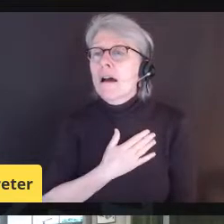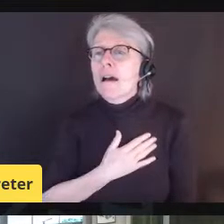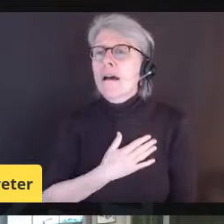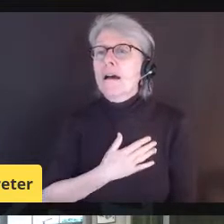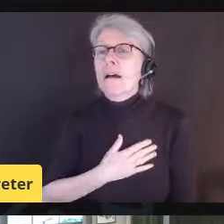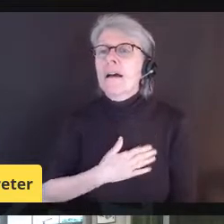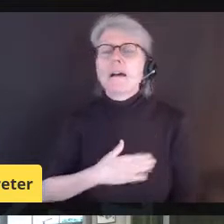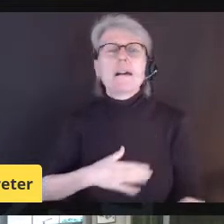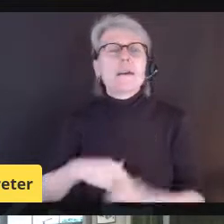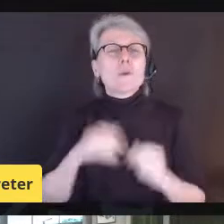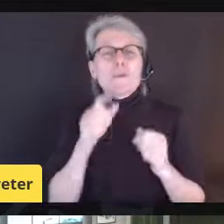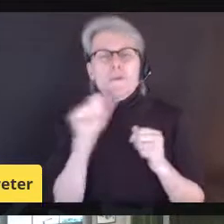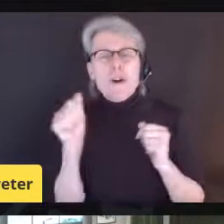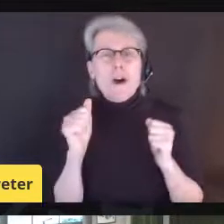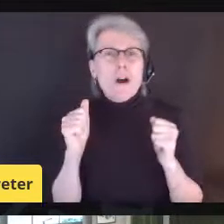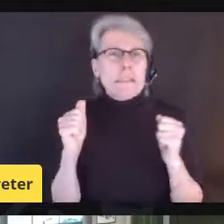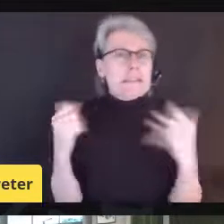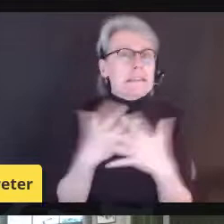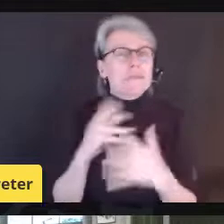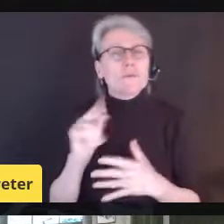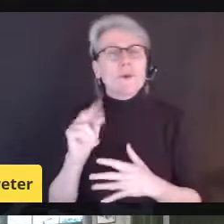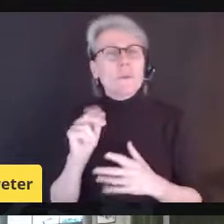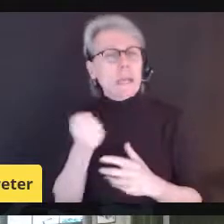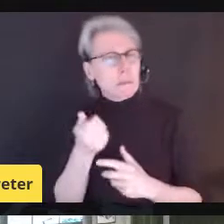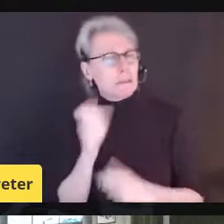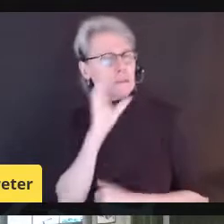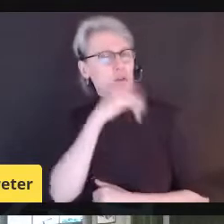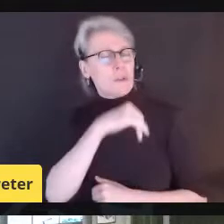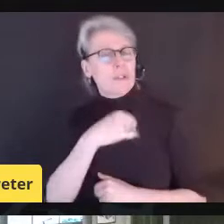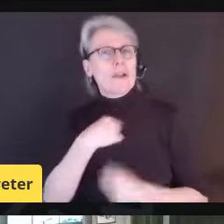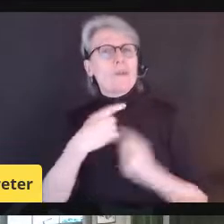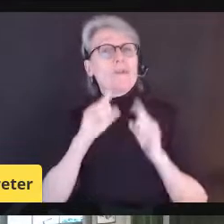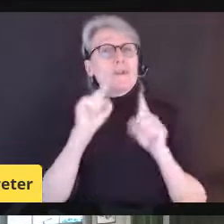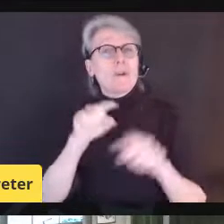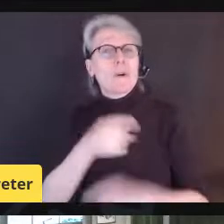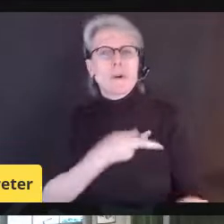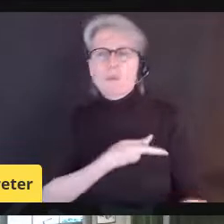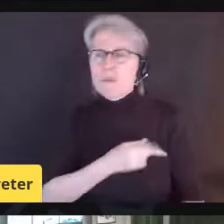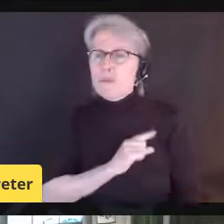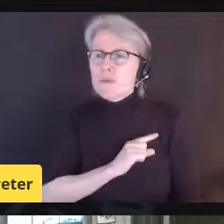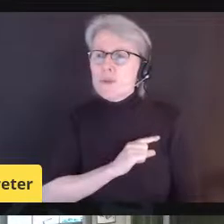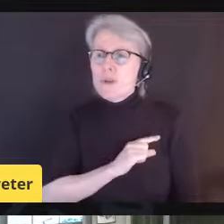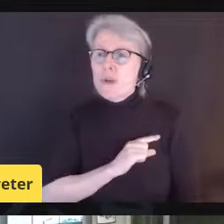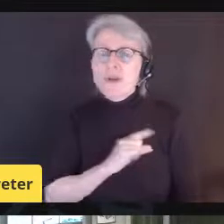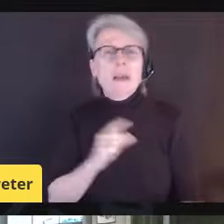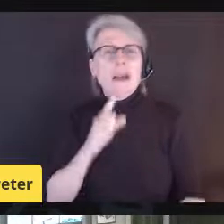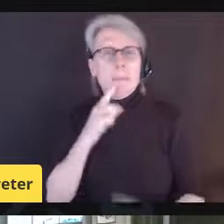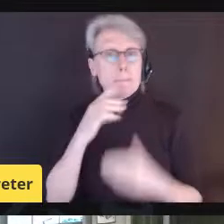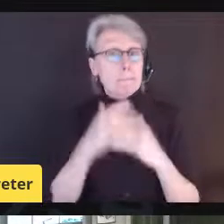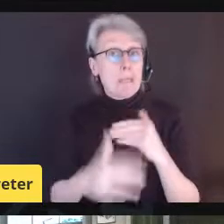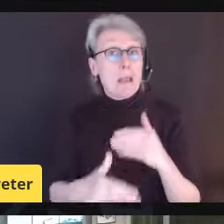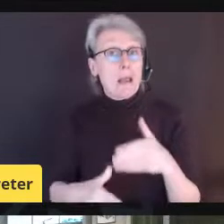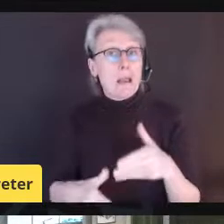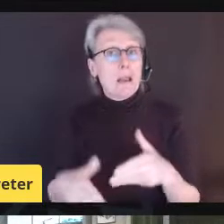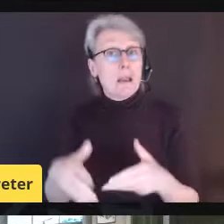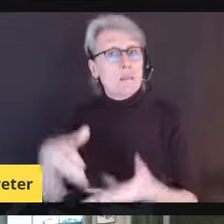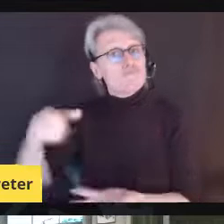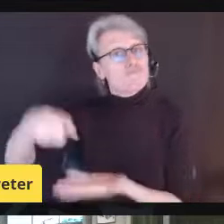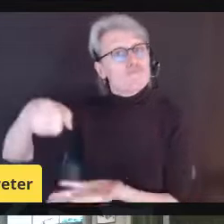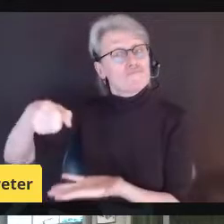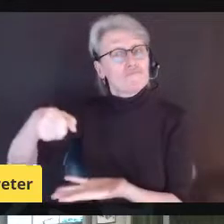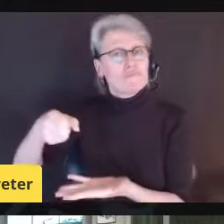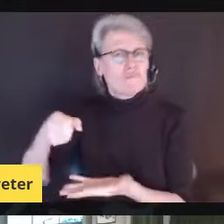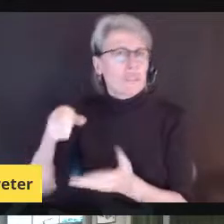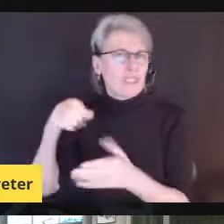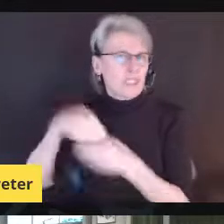strange. I was heading off to, I think, Prince George with some a container of blood that I had to fly up to Prince George. So I